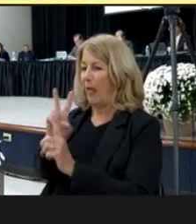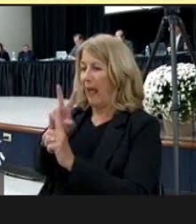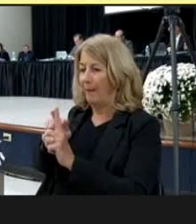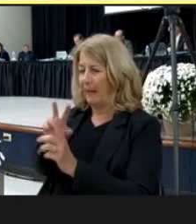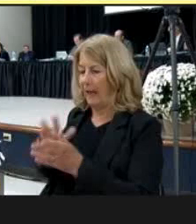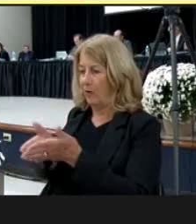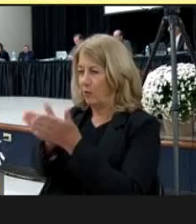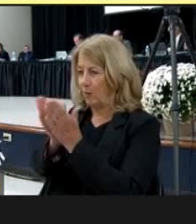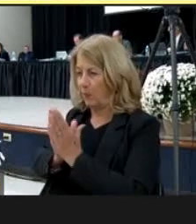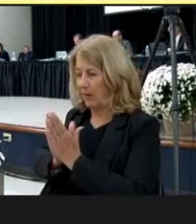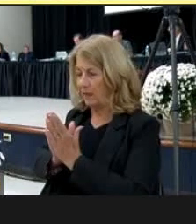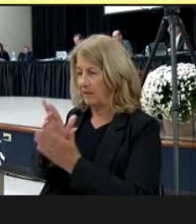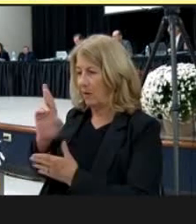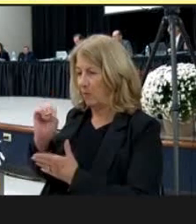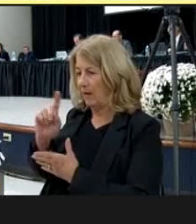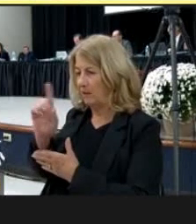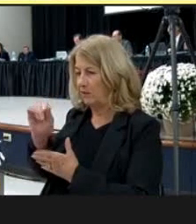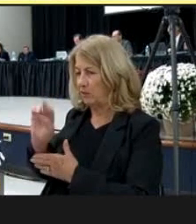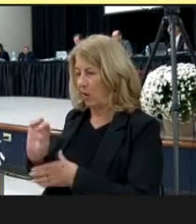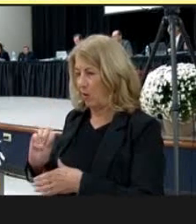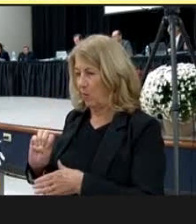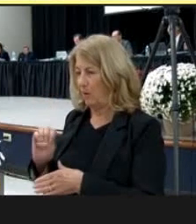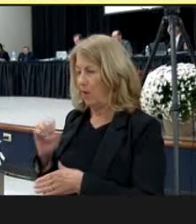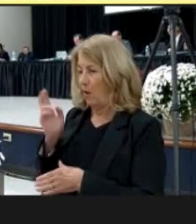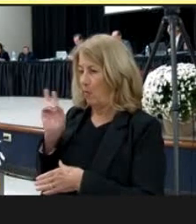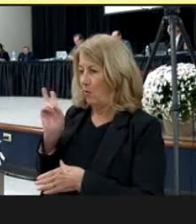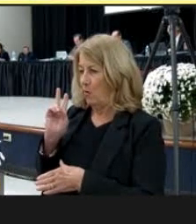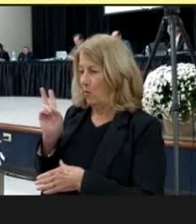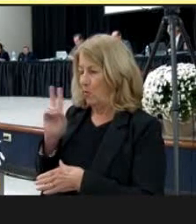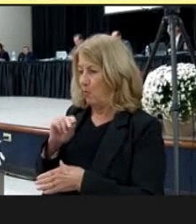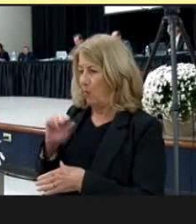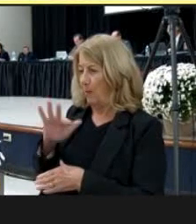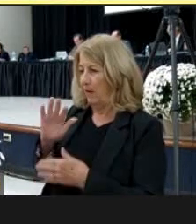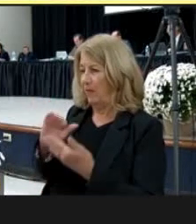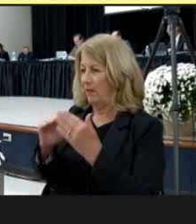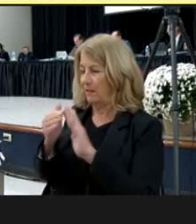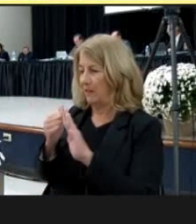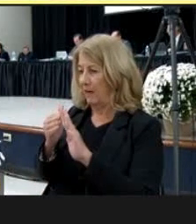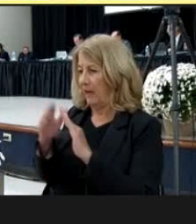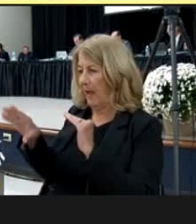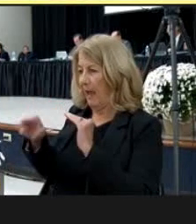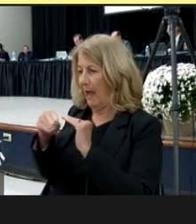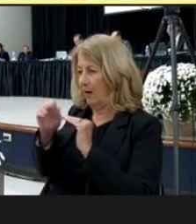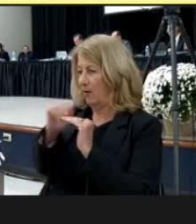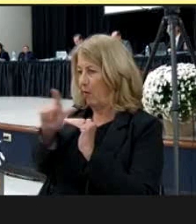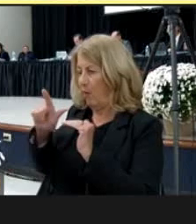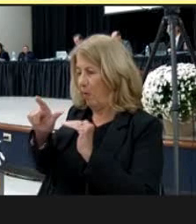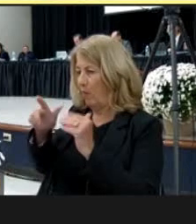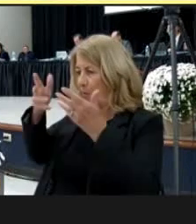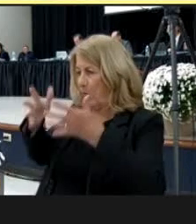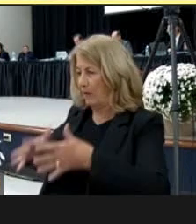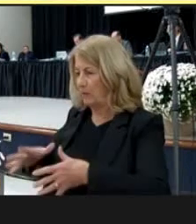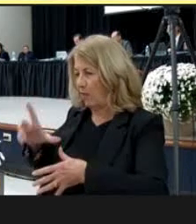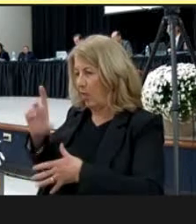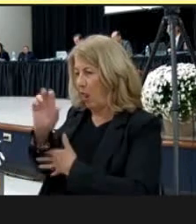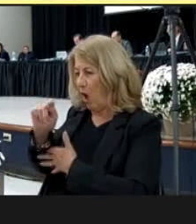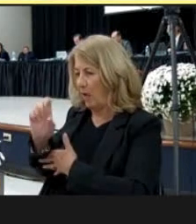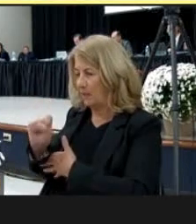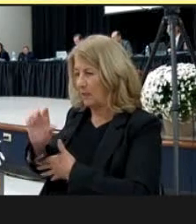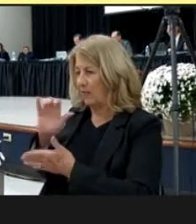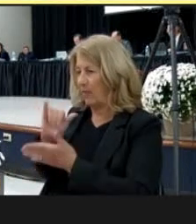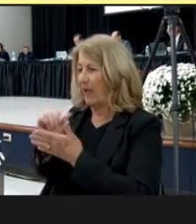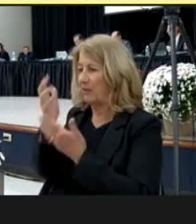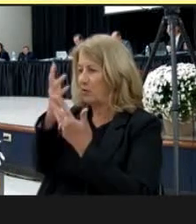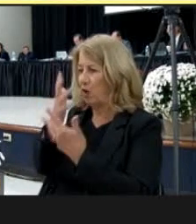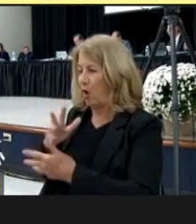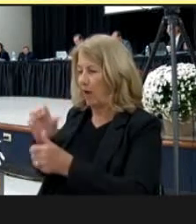requested the rezoning of those two properties. The city expanded it to include all the rest of those lots in that dark